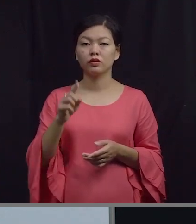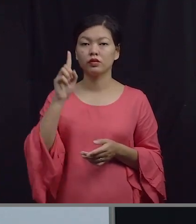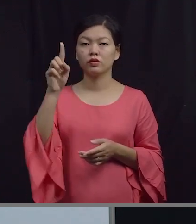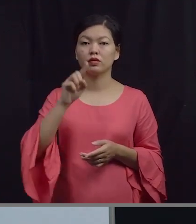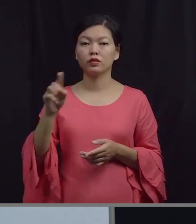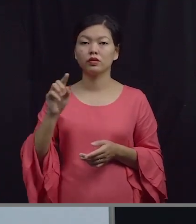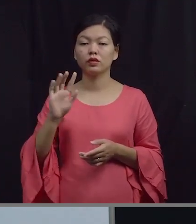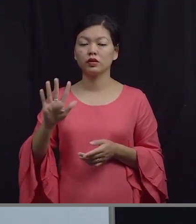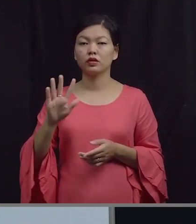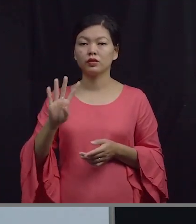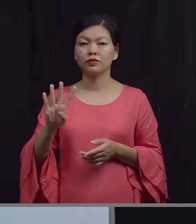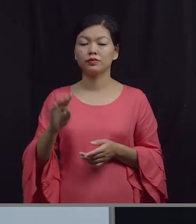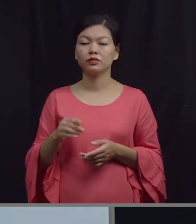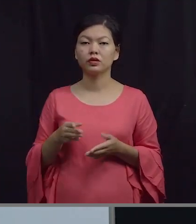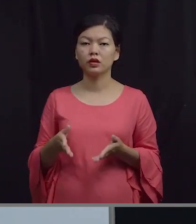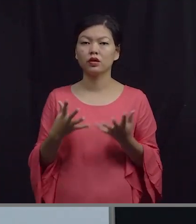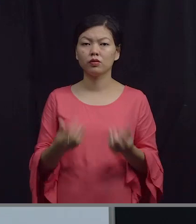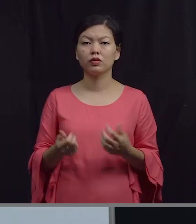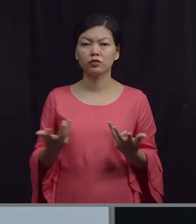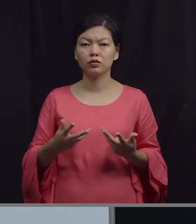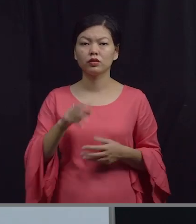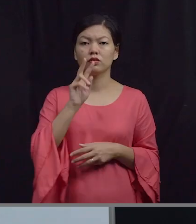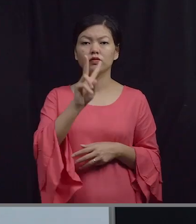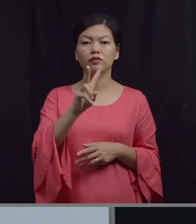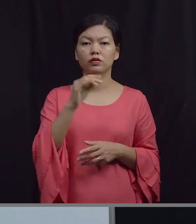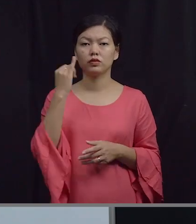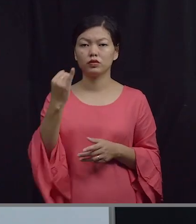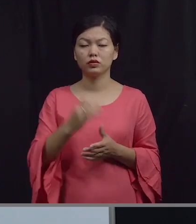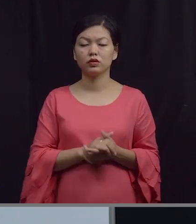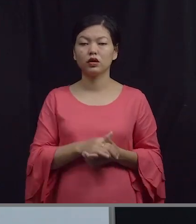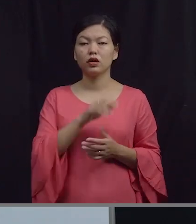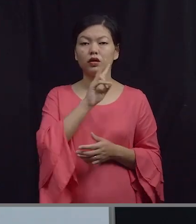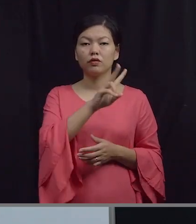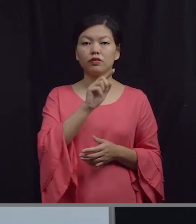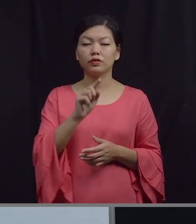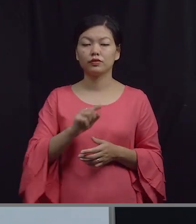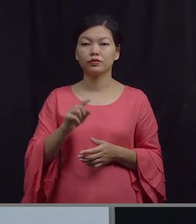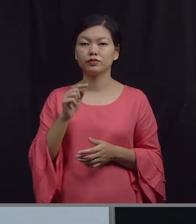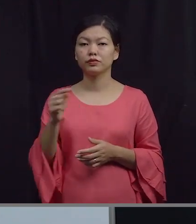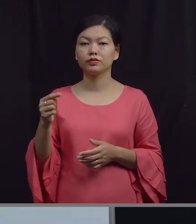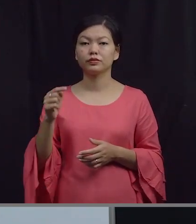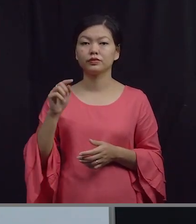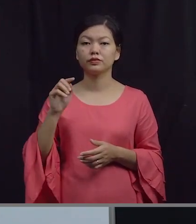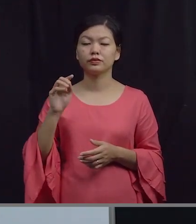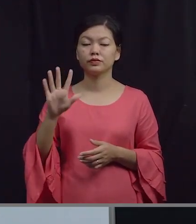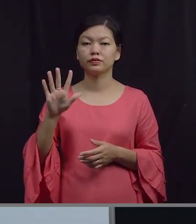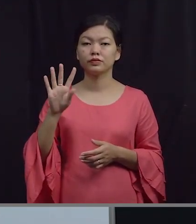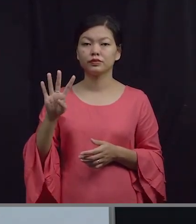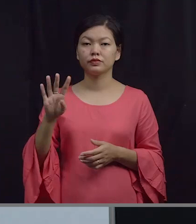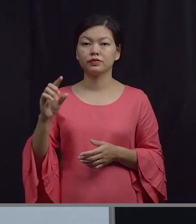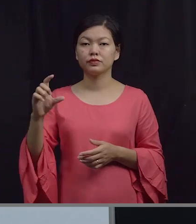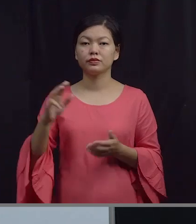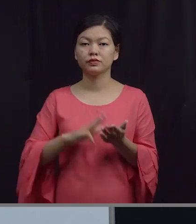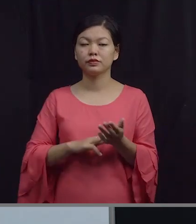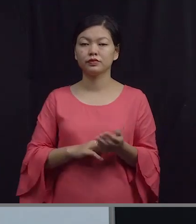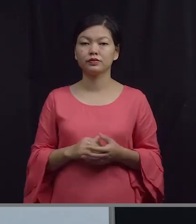I need the value of what? Value of v. So I'll invert the whole equation. So v equal to minus 54 centimeter. Okay. So what